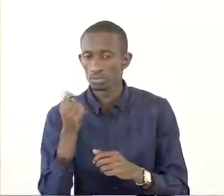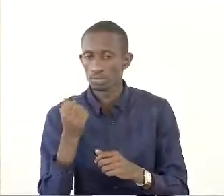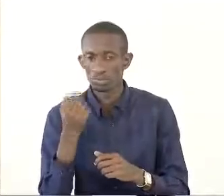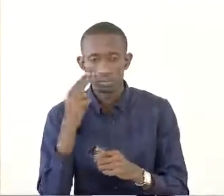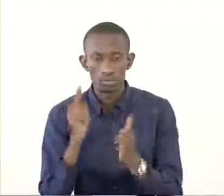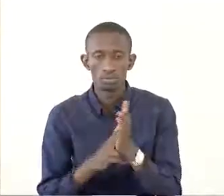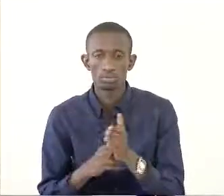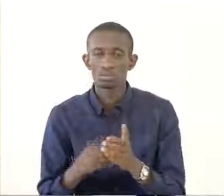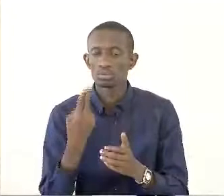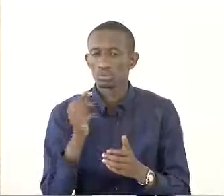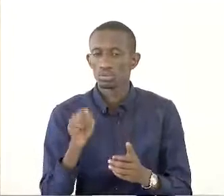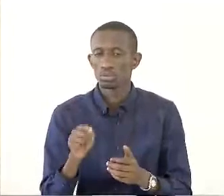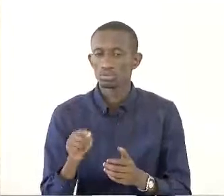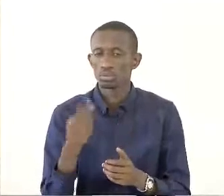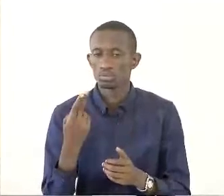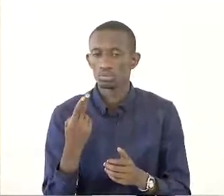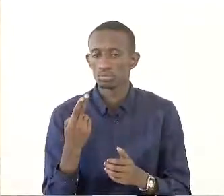get 2.25.